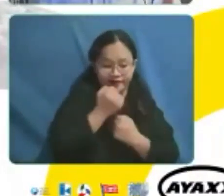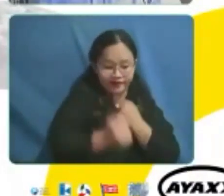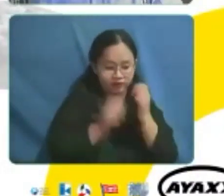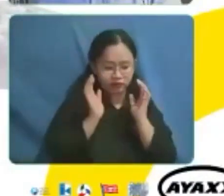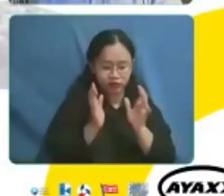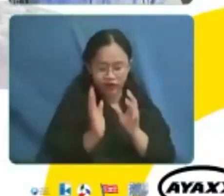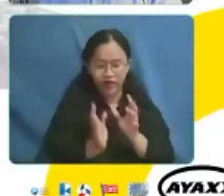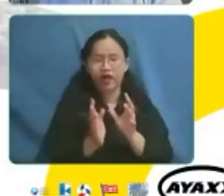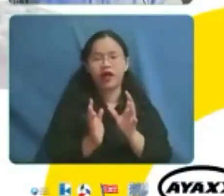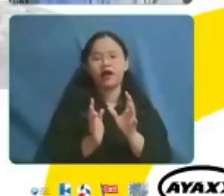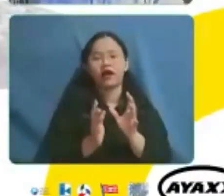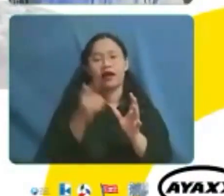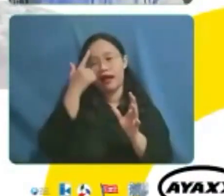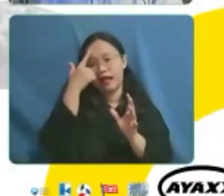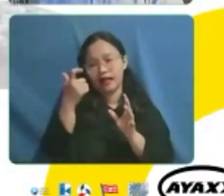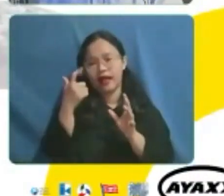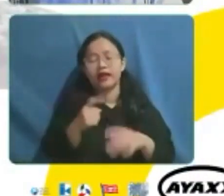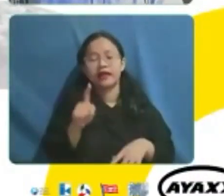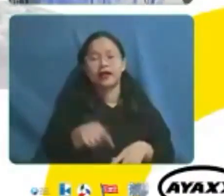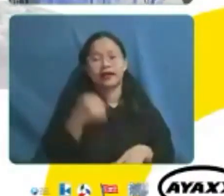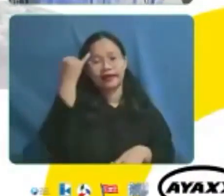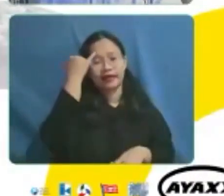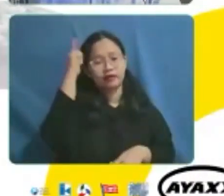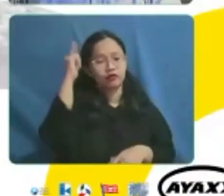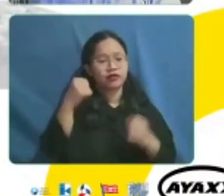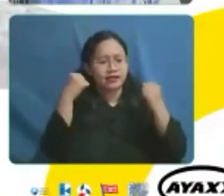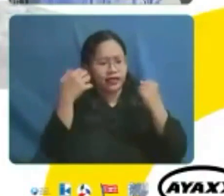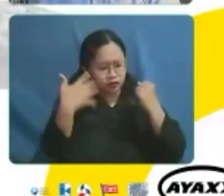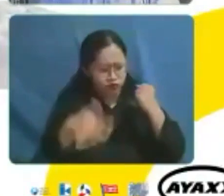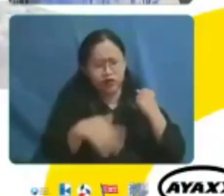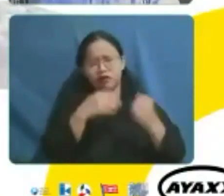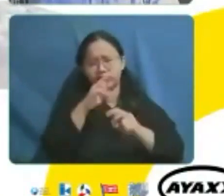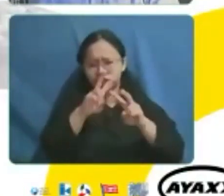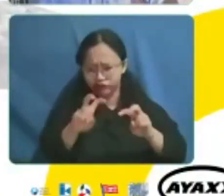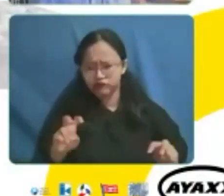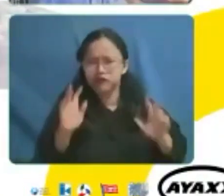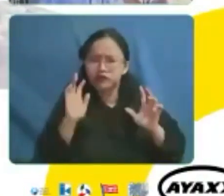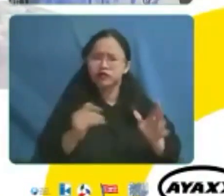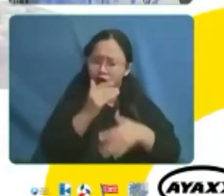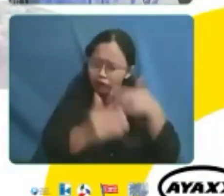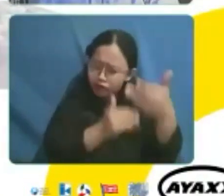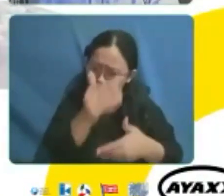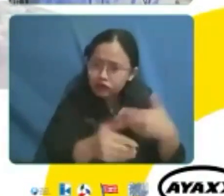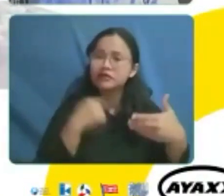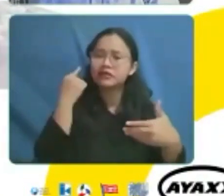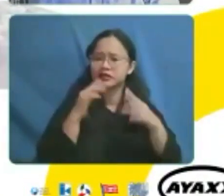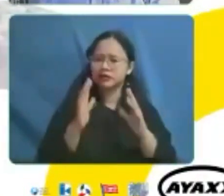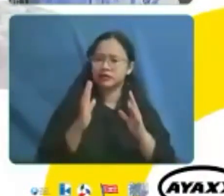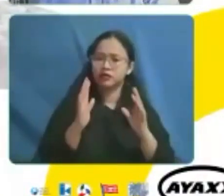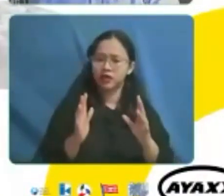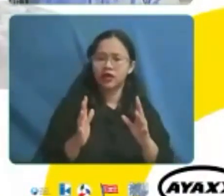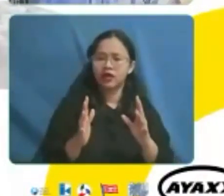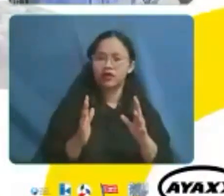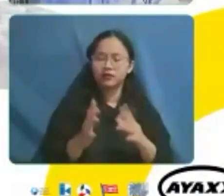it's a good step forward for the WHO to now actually say air pollution is a risk